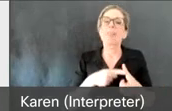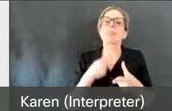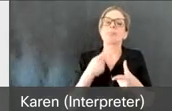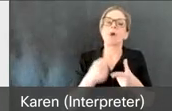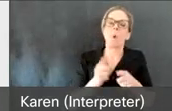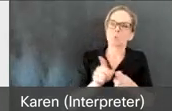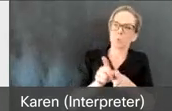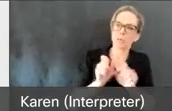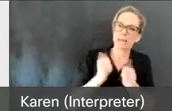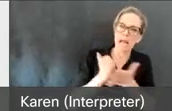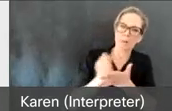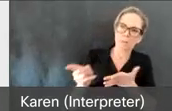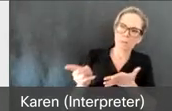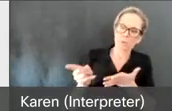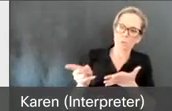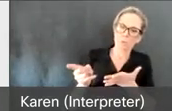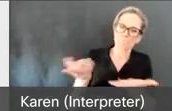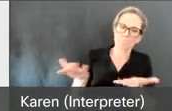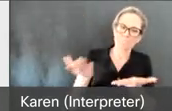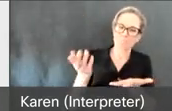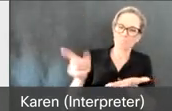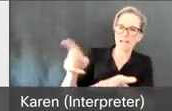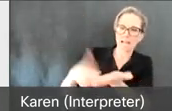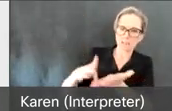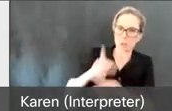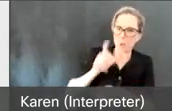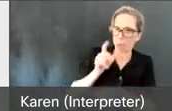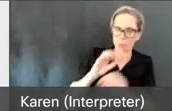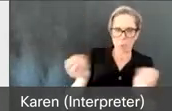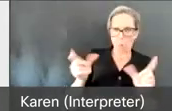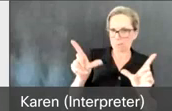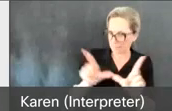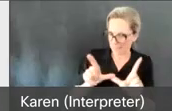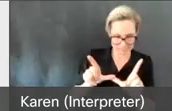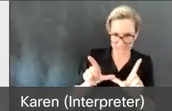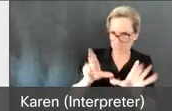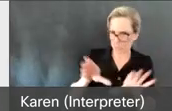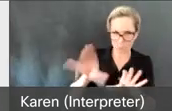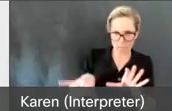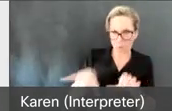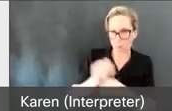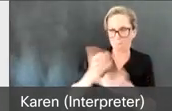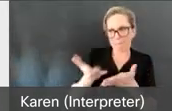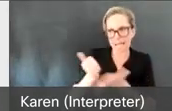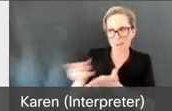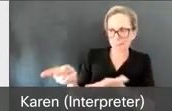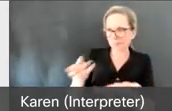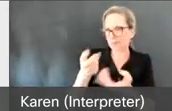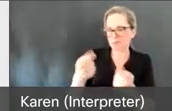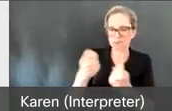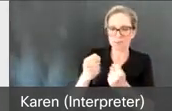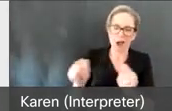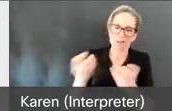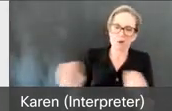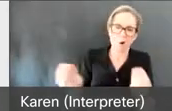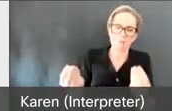get some kind of recompense from a contractor who wasn't licensed to do the work in the first place. So it's a